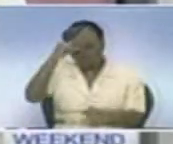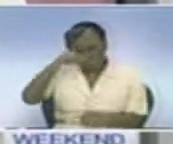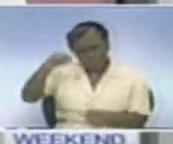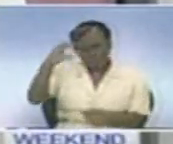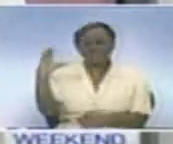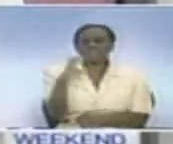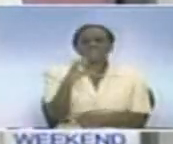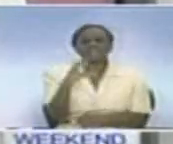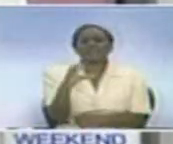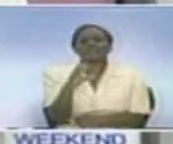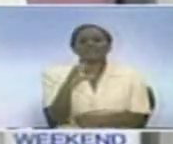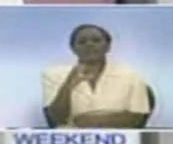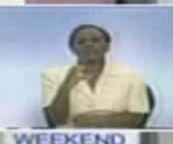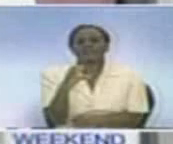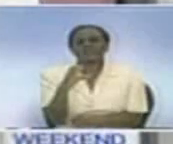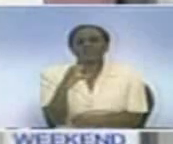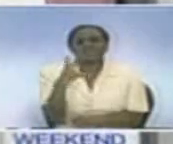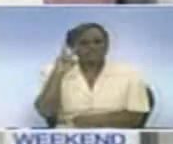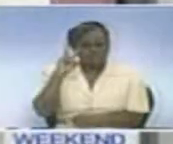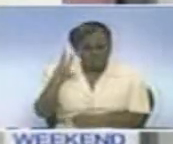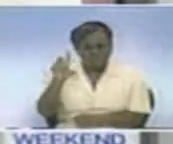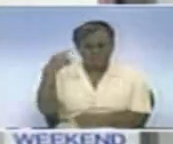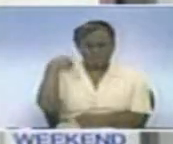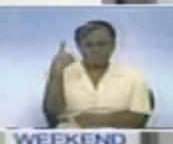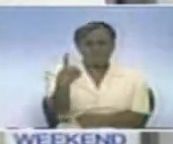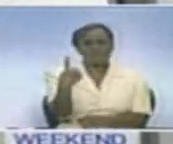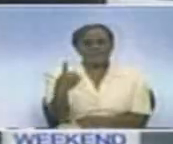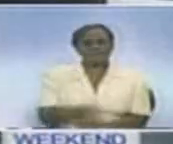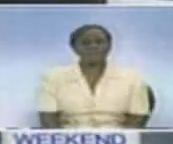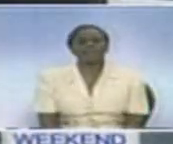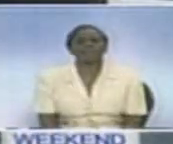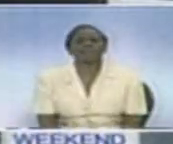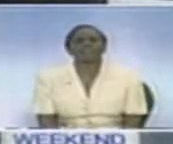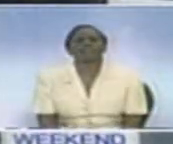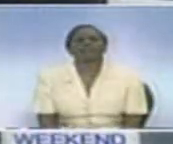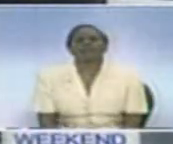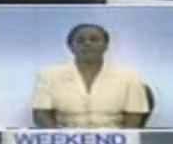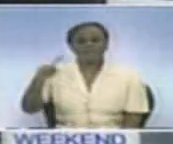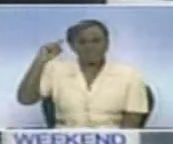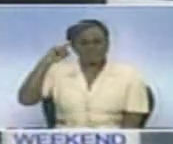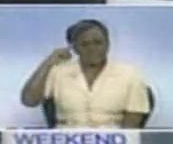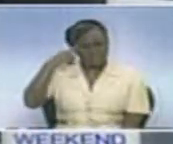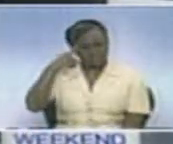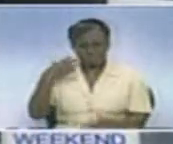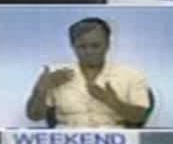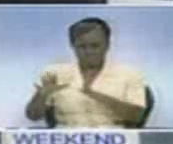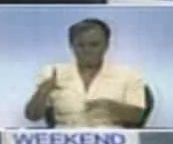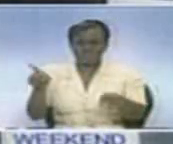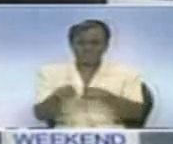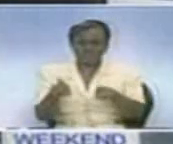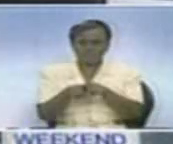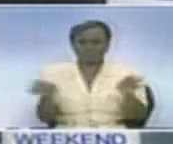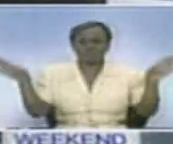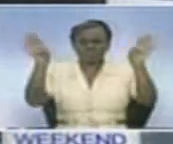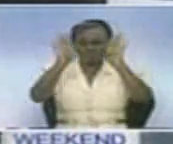citizens and the citizens' views as number one. Okay, all right, okay. And I think that's where we'll leave it at now in terms of just